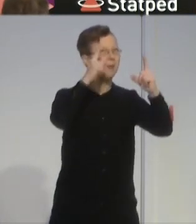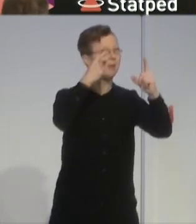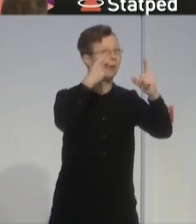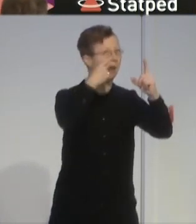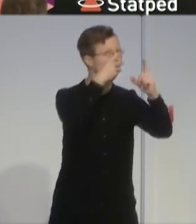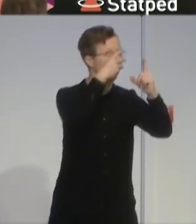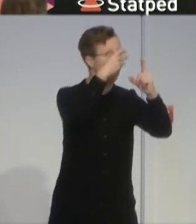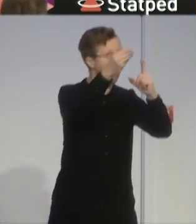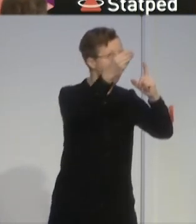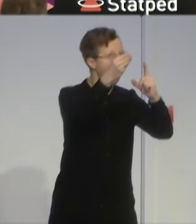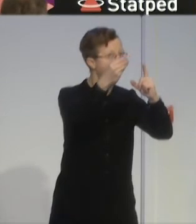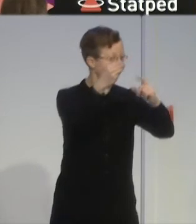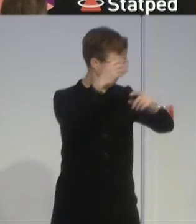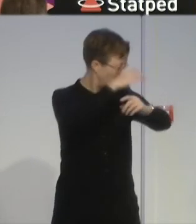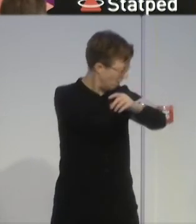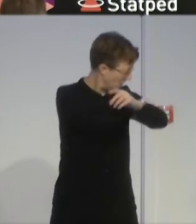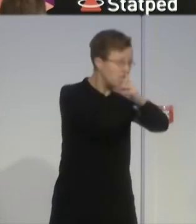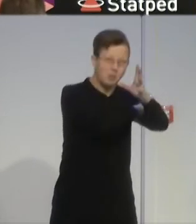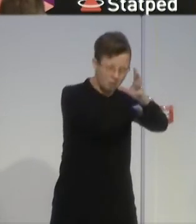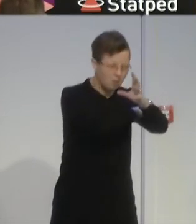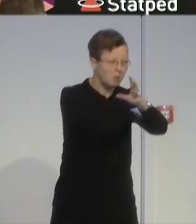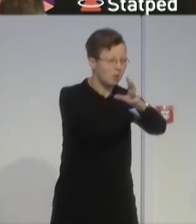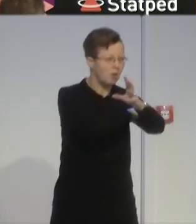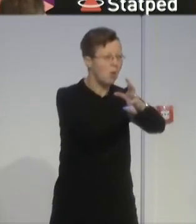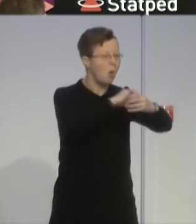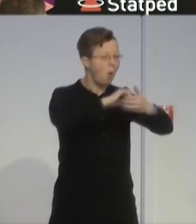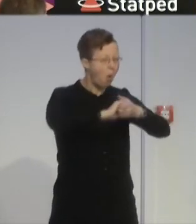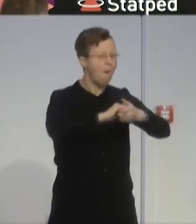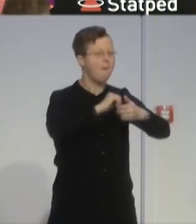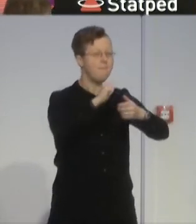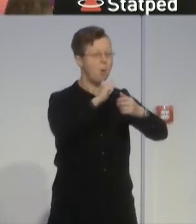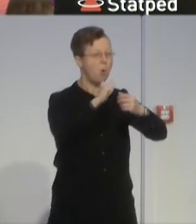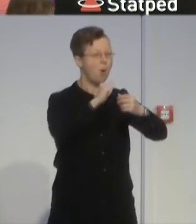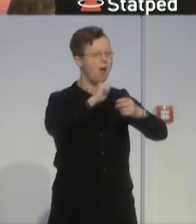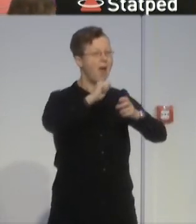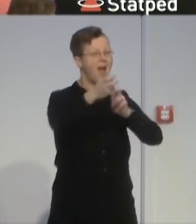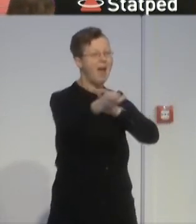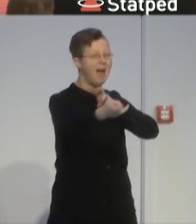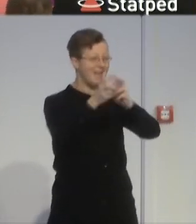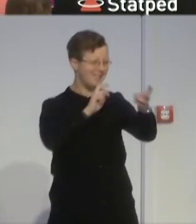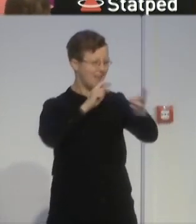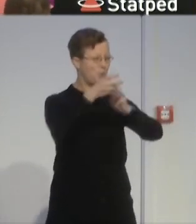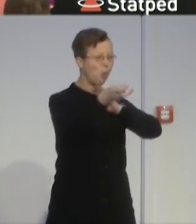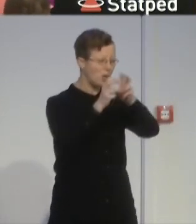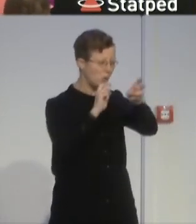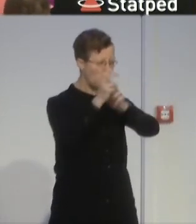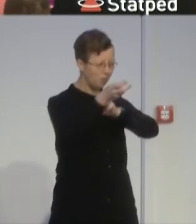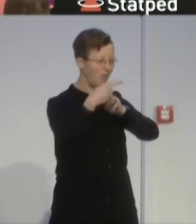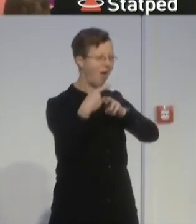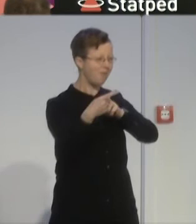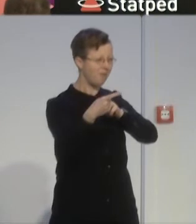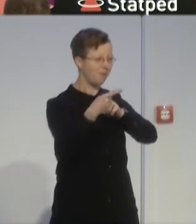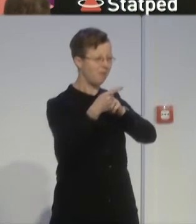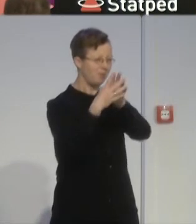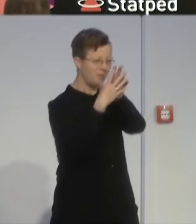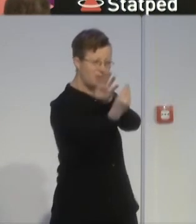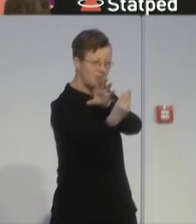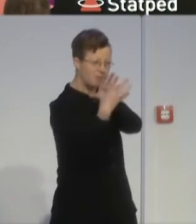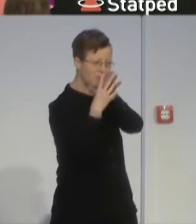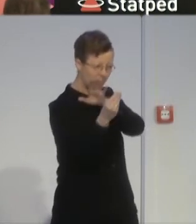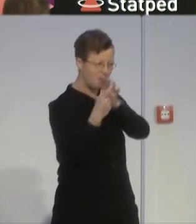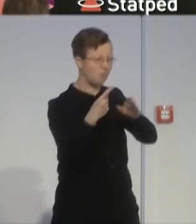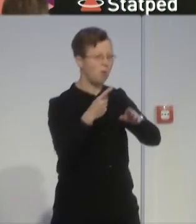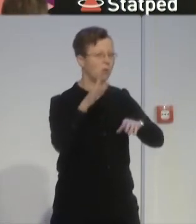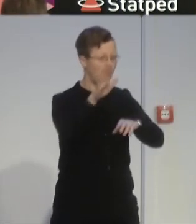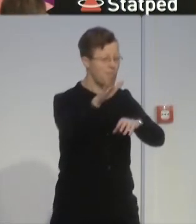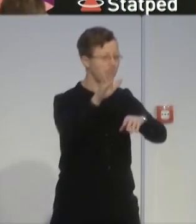gesture, to the same gesture, and on the reciprocation of the partner of the same gesture on his own